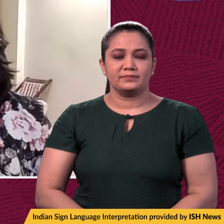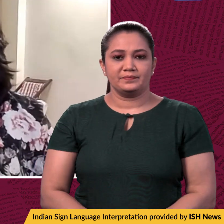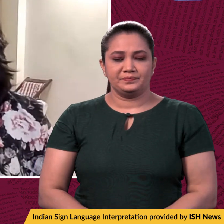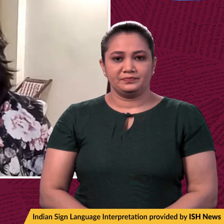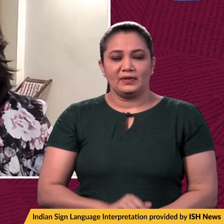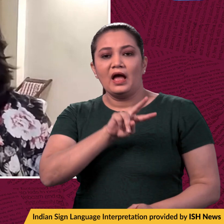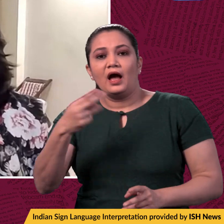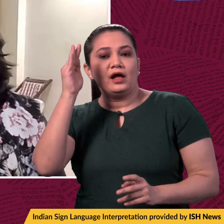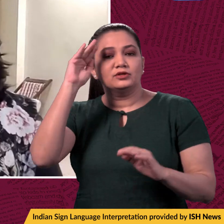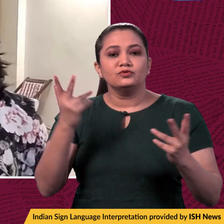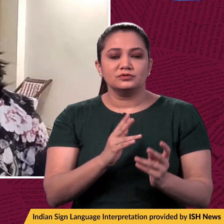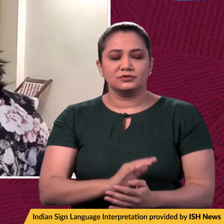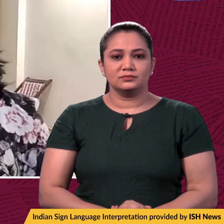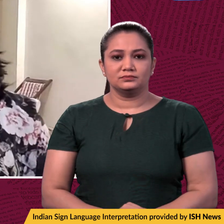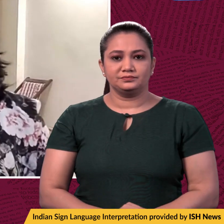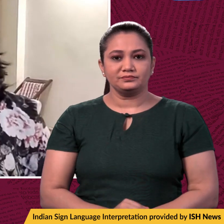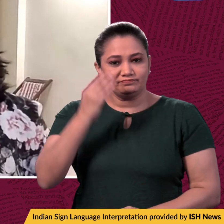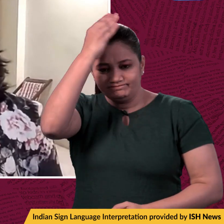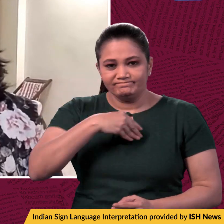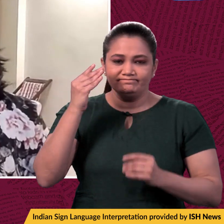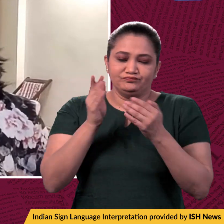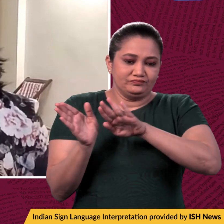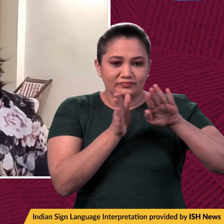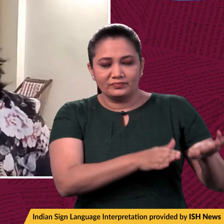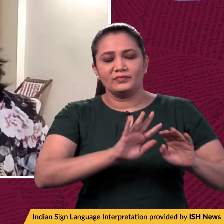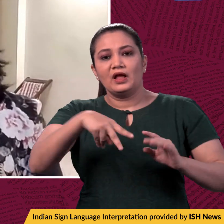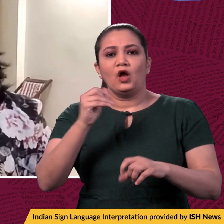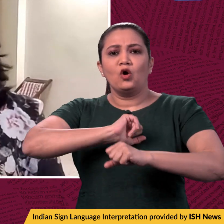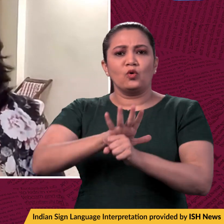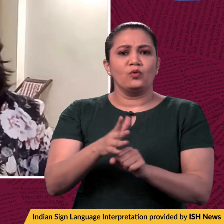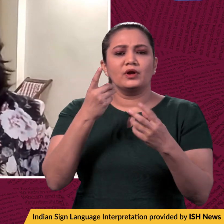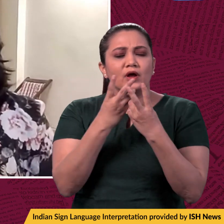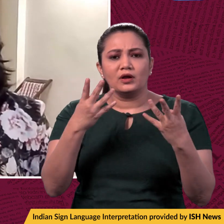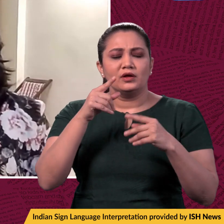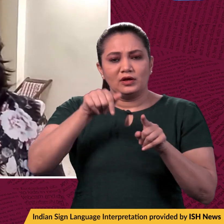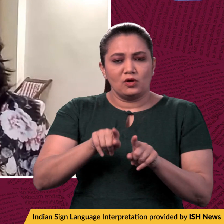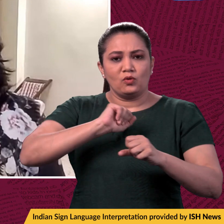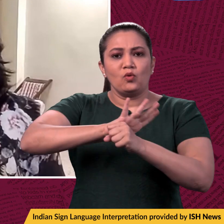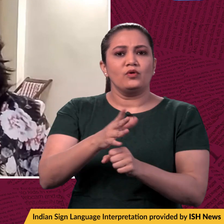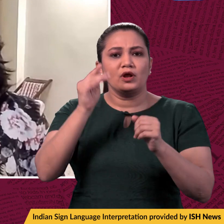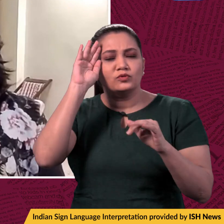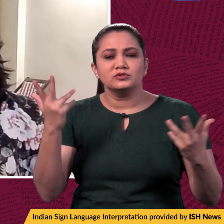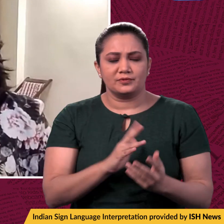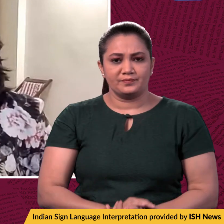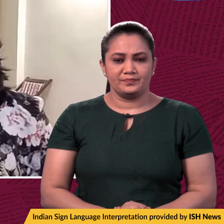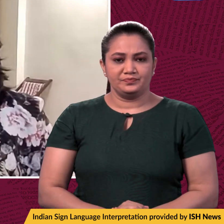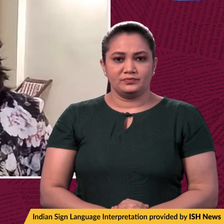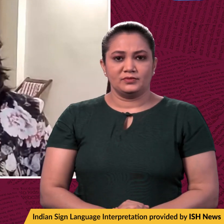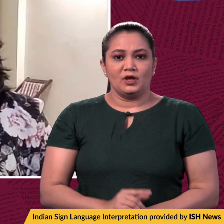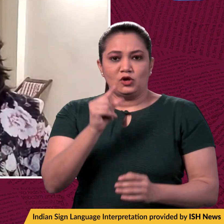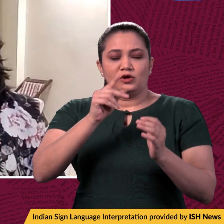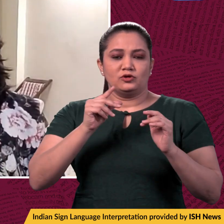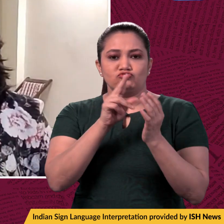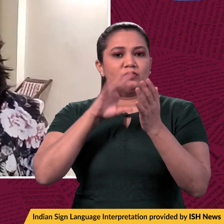Express. Going on now from the hijab controversy to COVID roundup across the country,